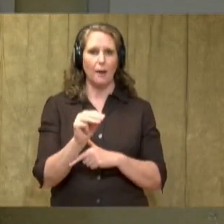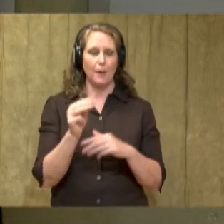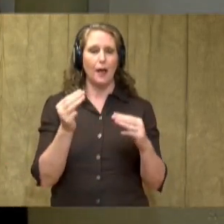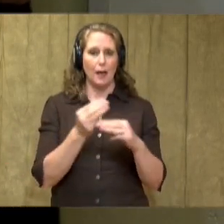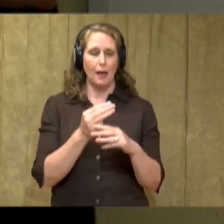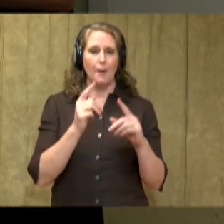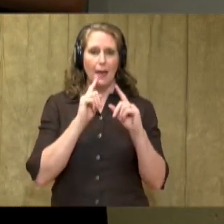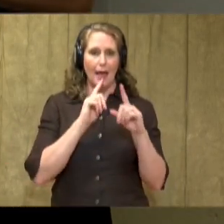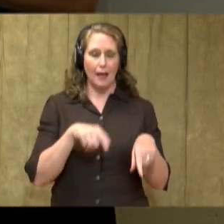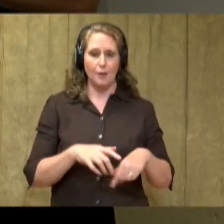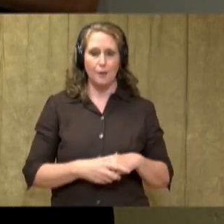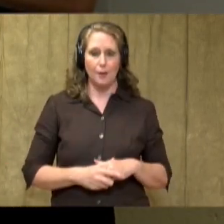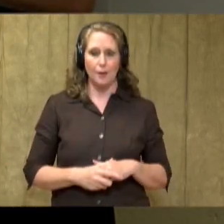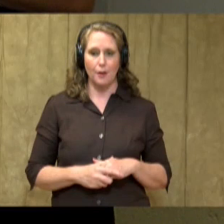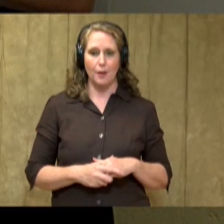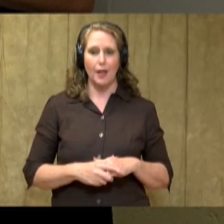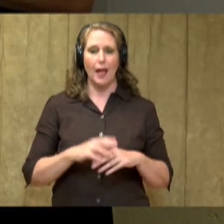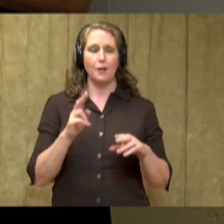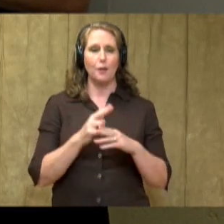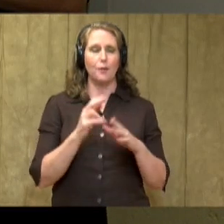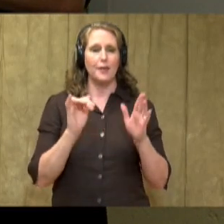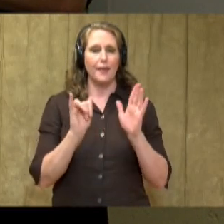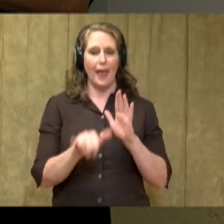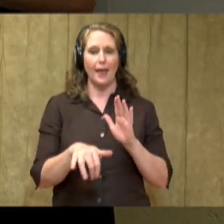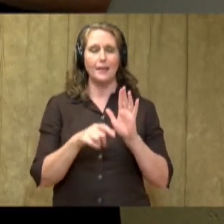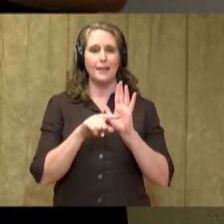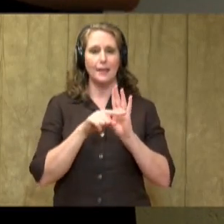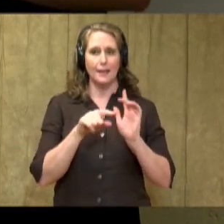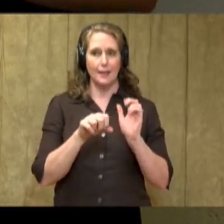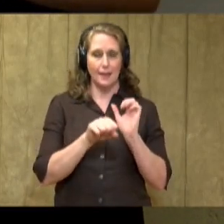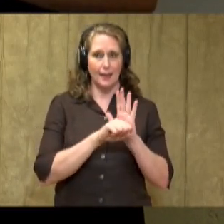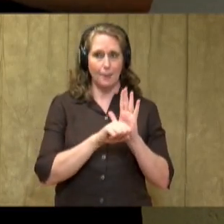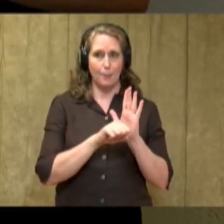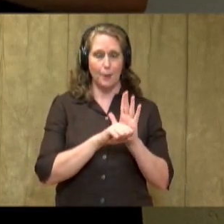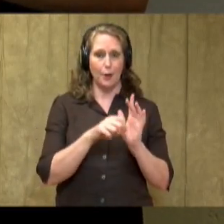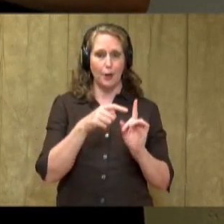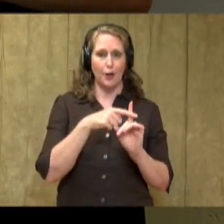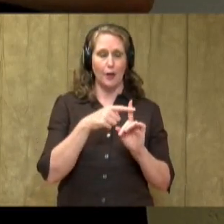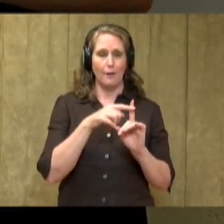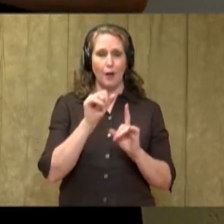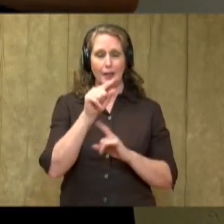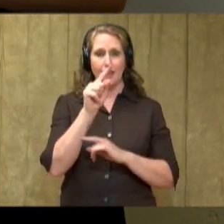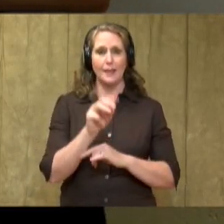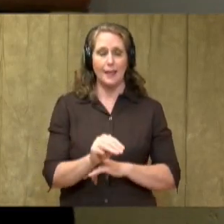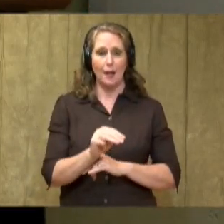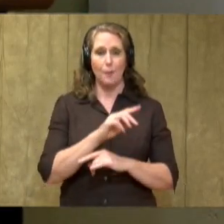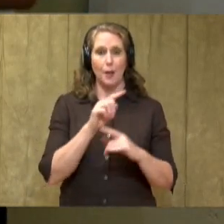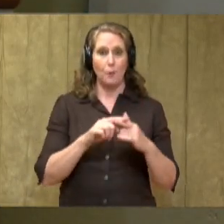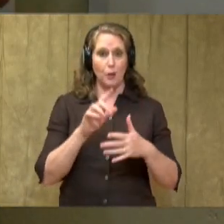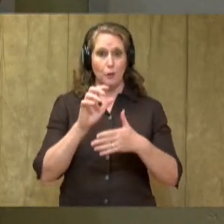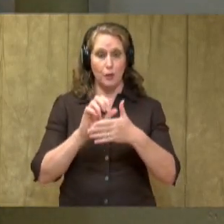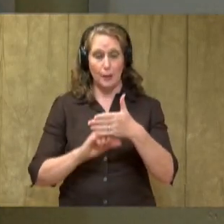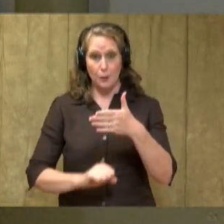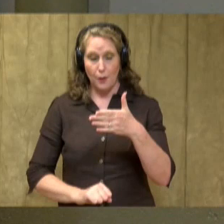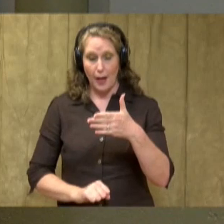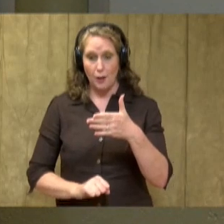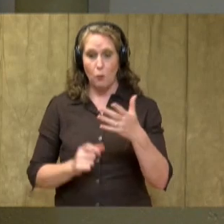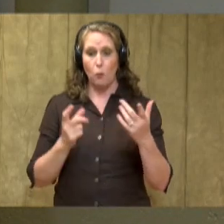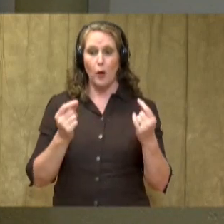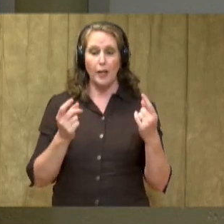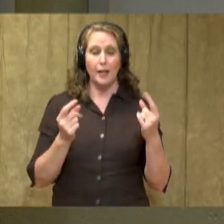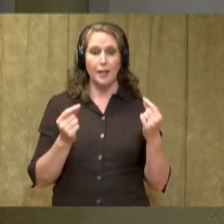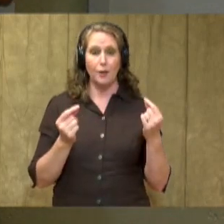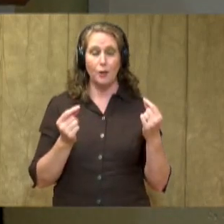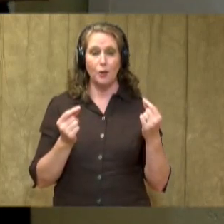you use this special symbol for the sum. When you subtract, you take